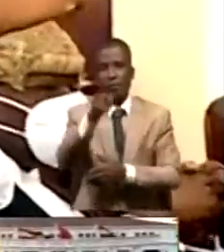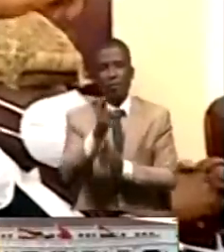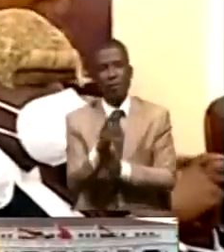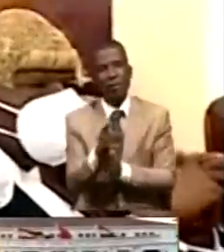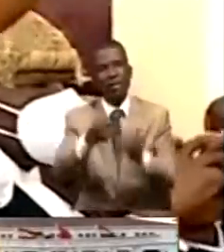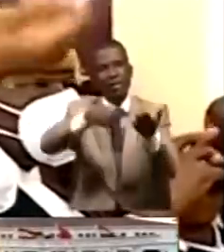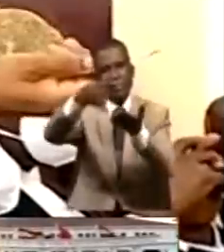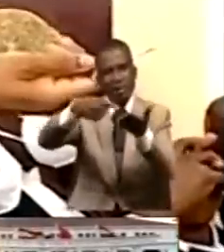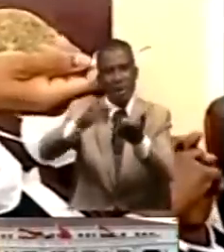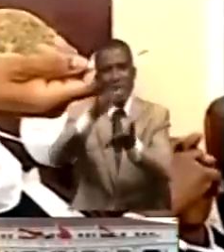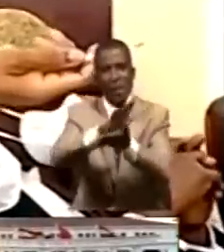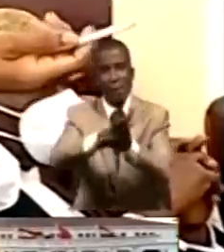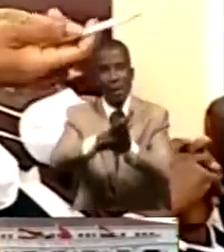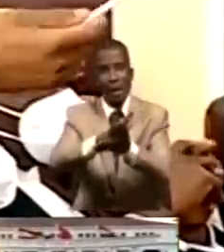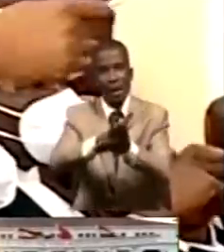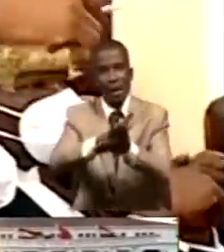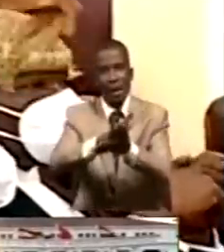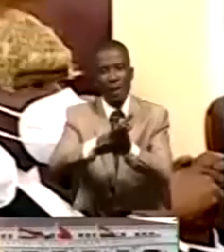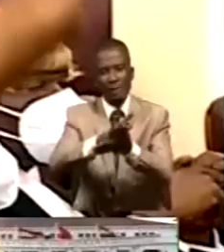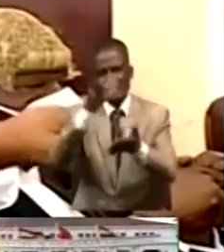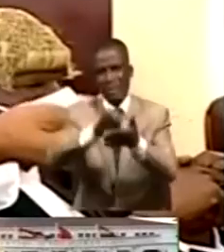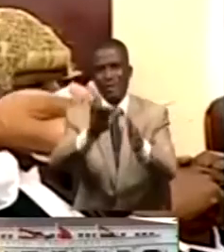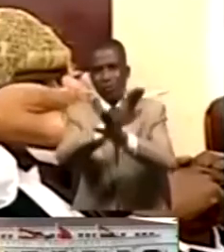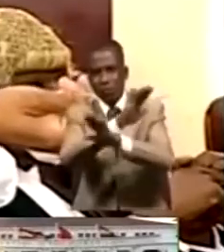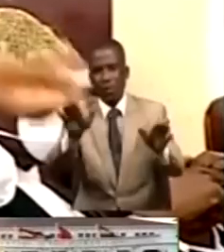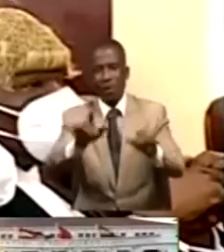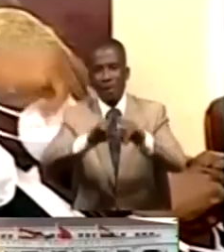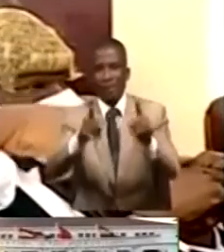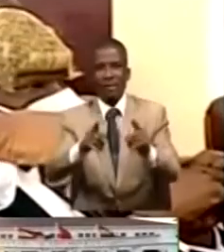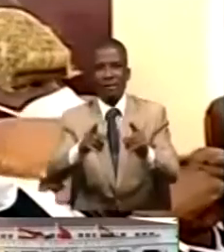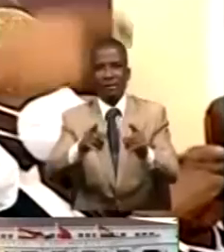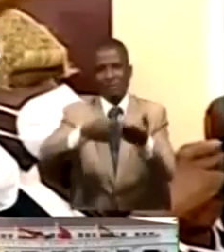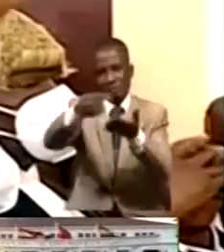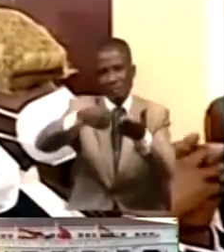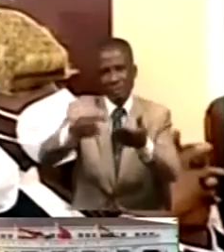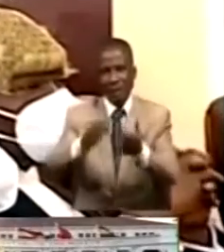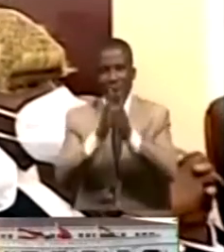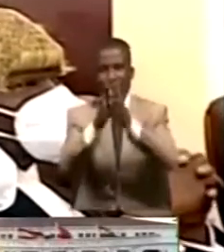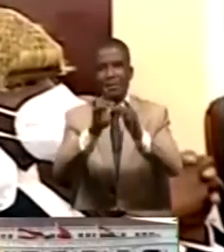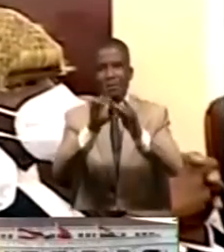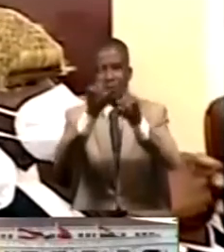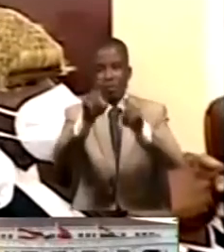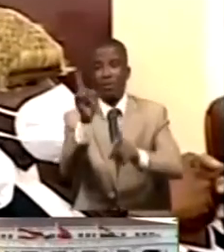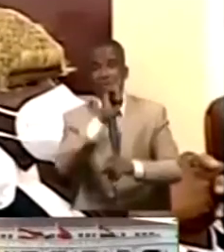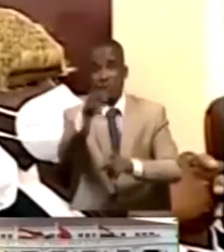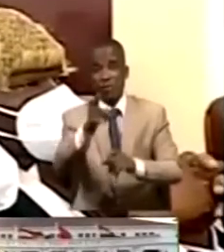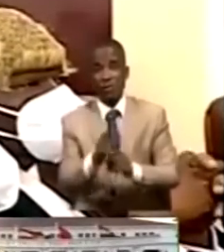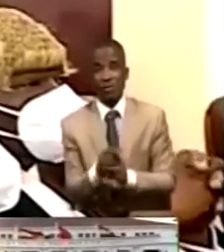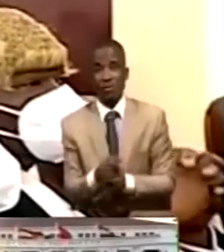forms when they shouldn't sign, failing to assign reasons when they should. I am putting that to you.